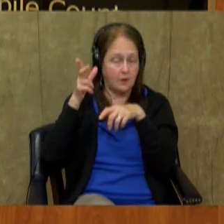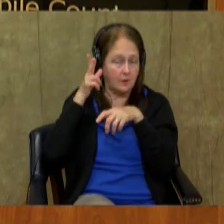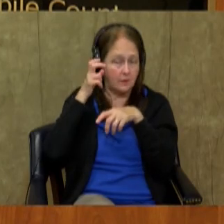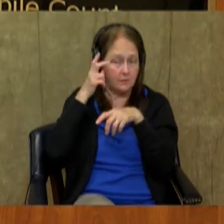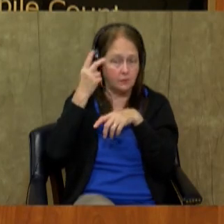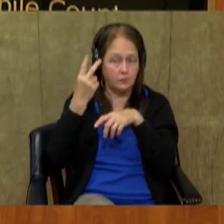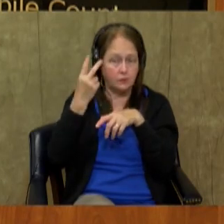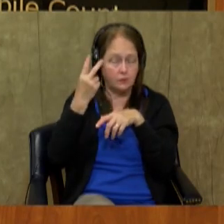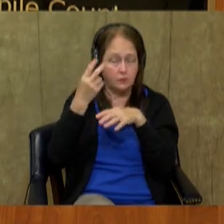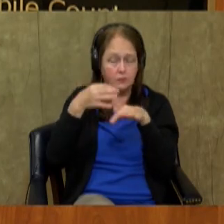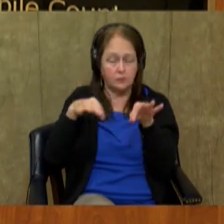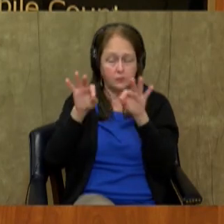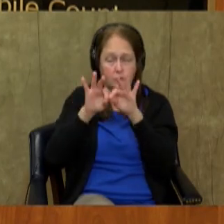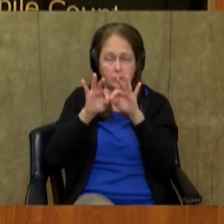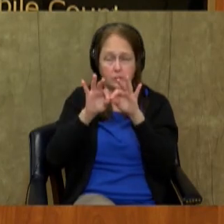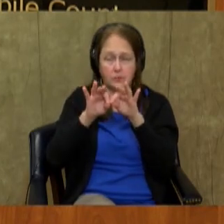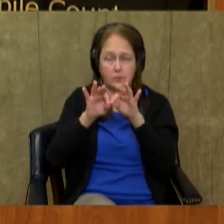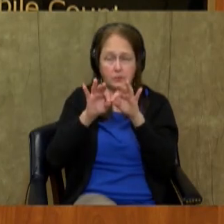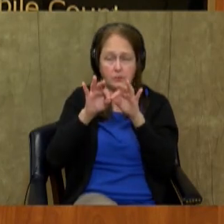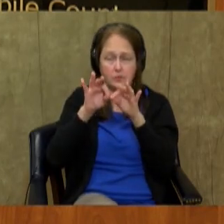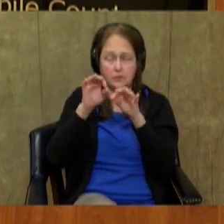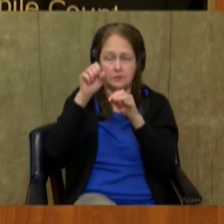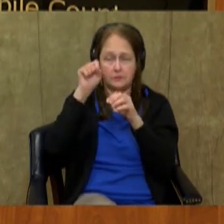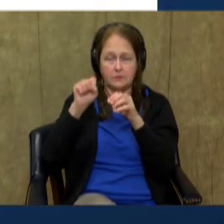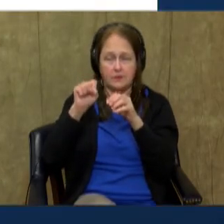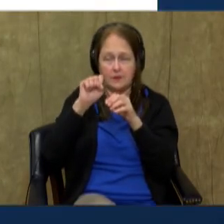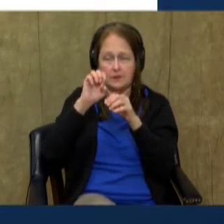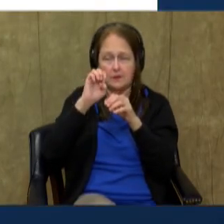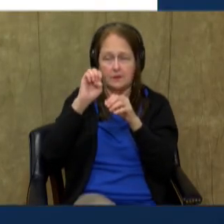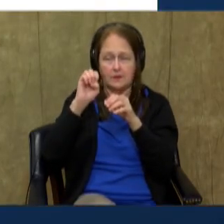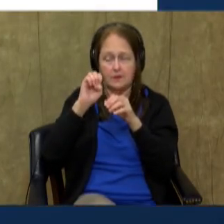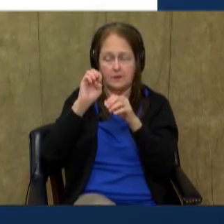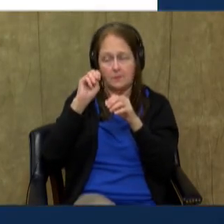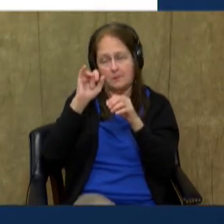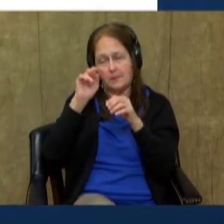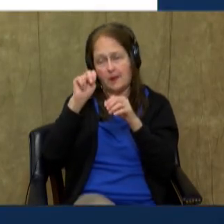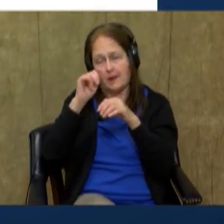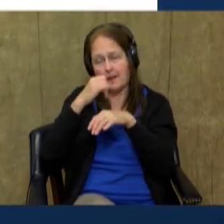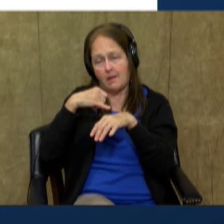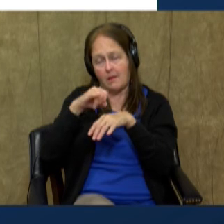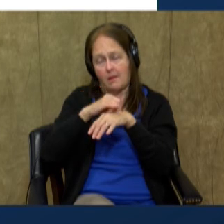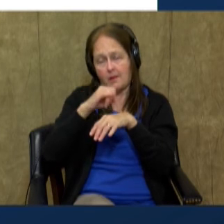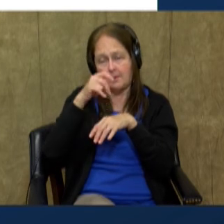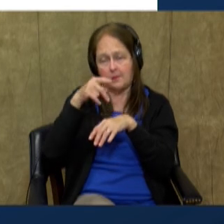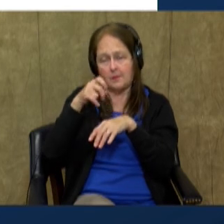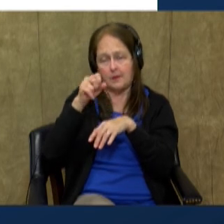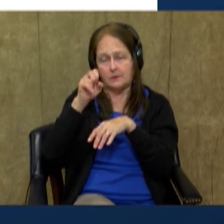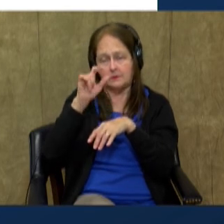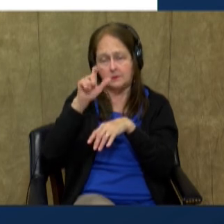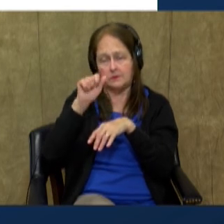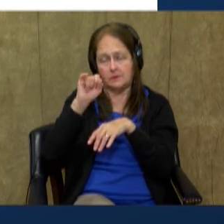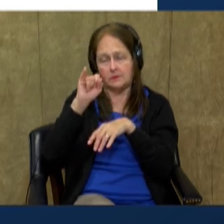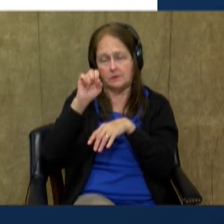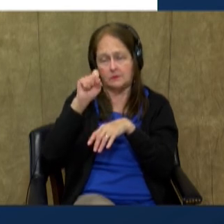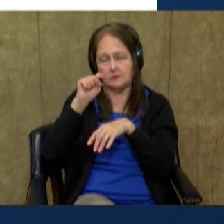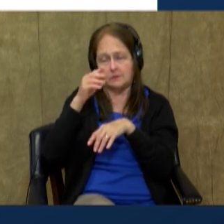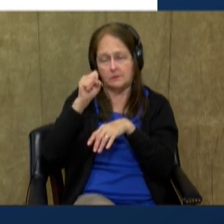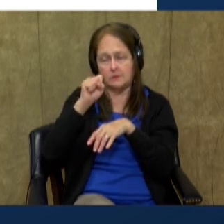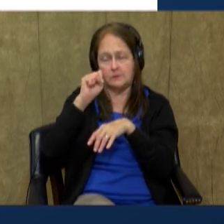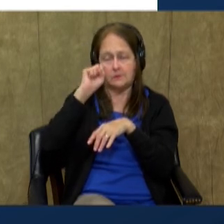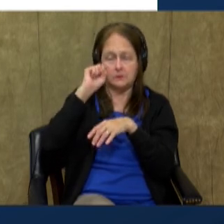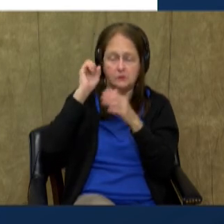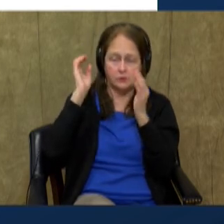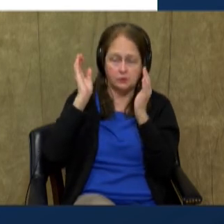the two main parts of Southeast Asia? Mainlands and islands, peninsula and isthmus, small and large